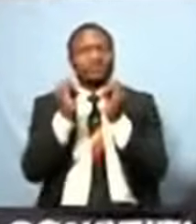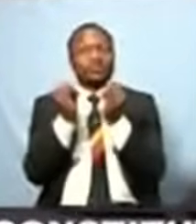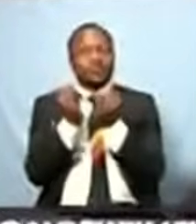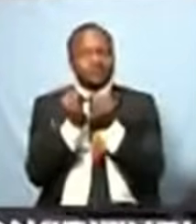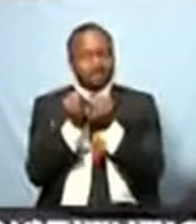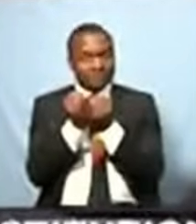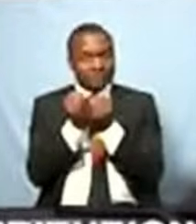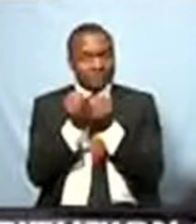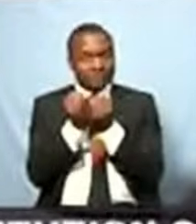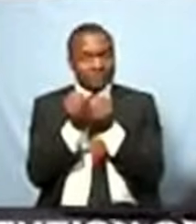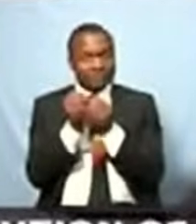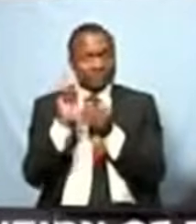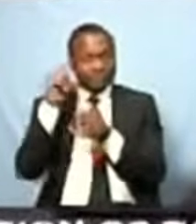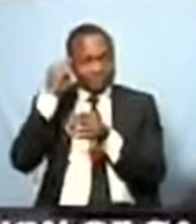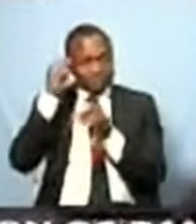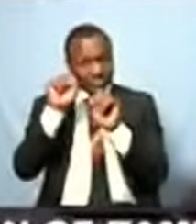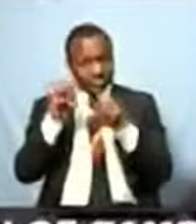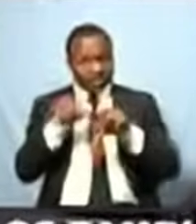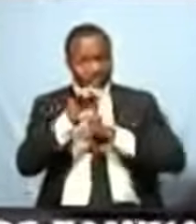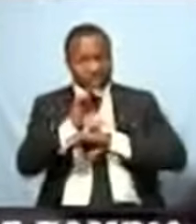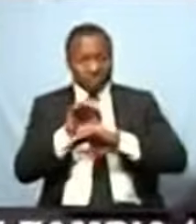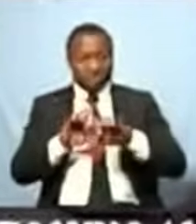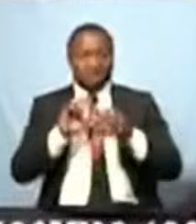can cause problems.